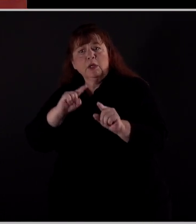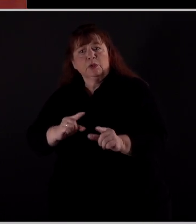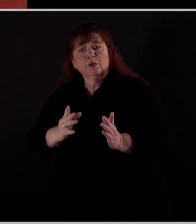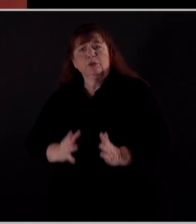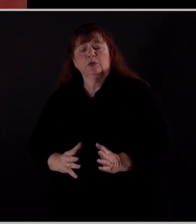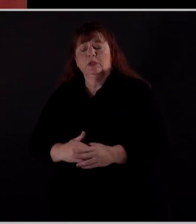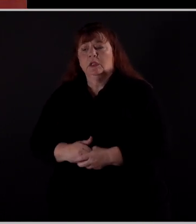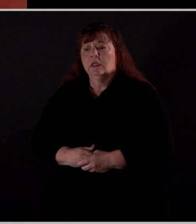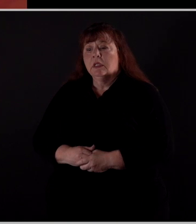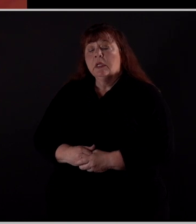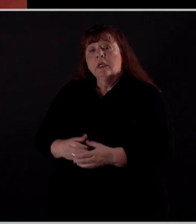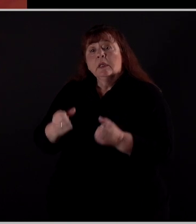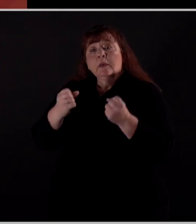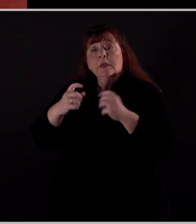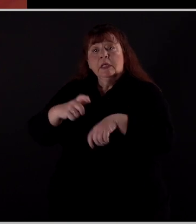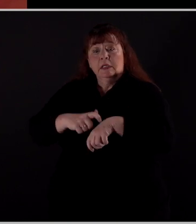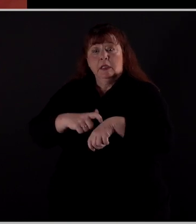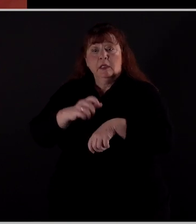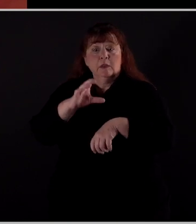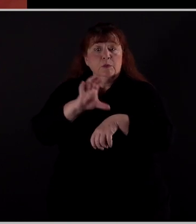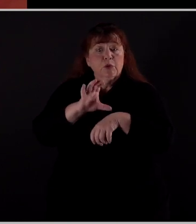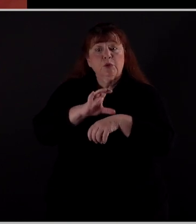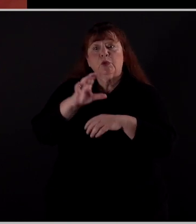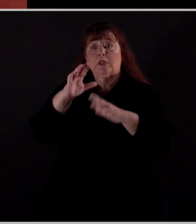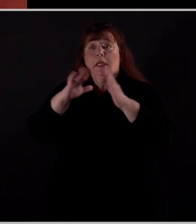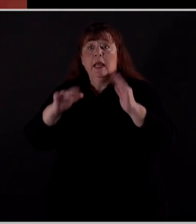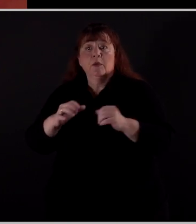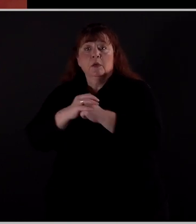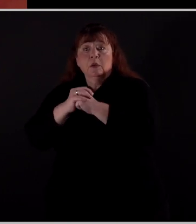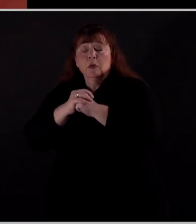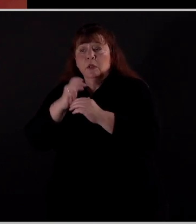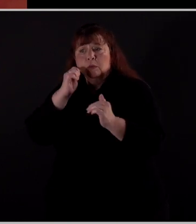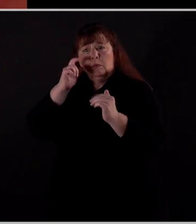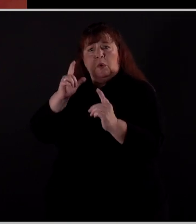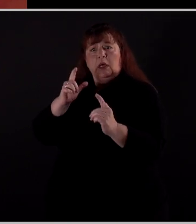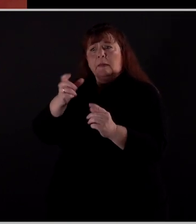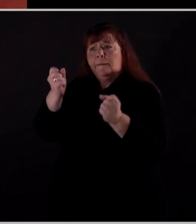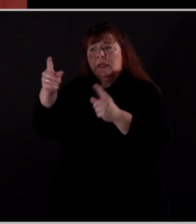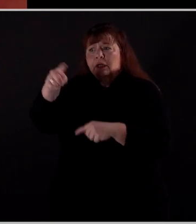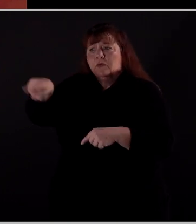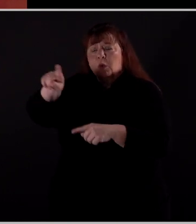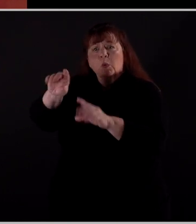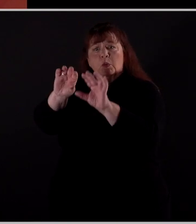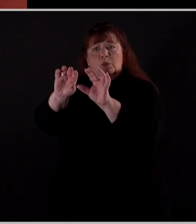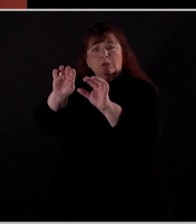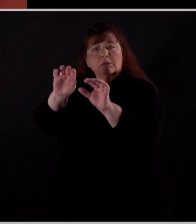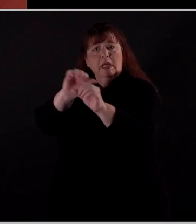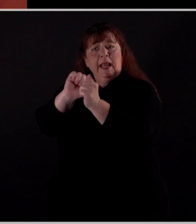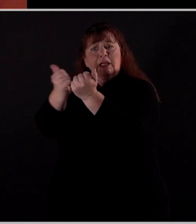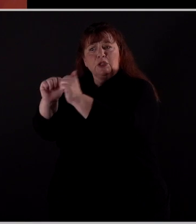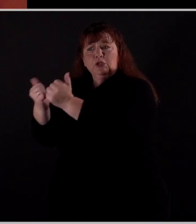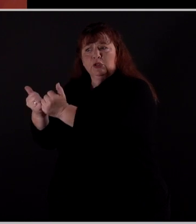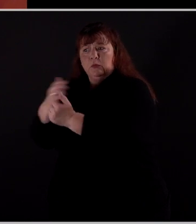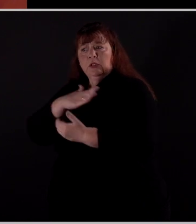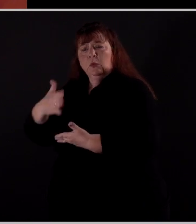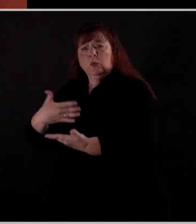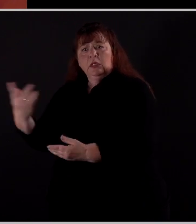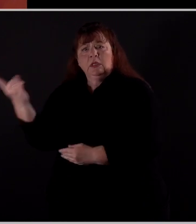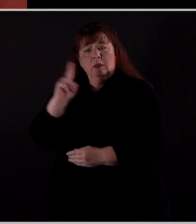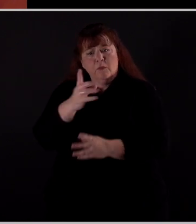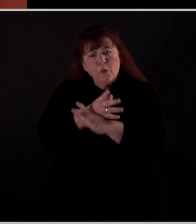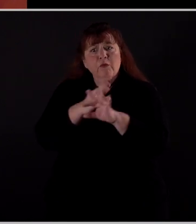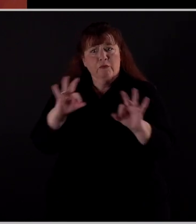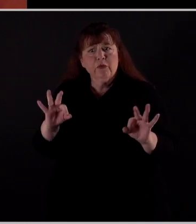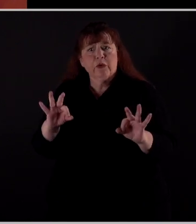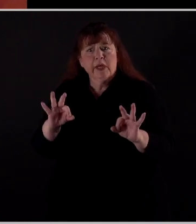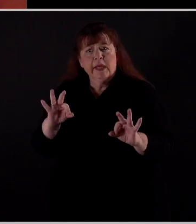one of the things oftentimes that churches and other houses of worship are surprised by is that many of those agencies actually would be willing to come out for free